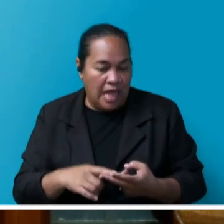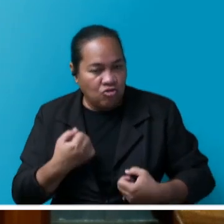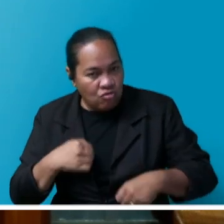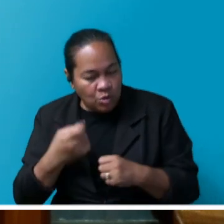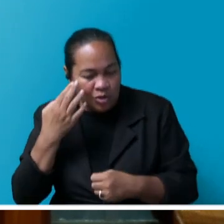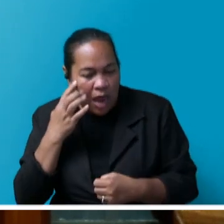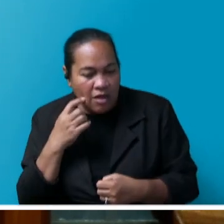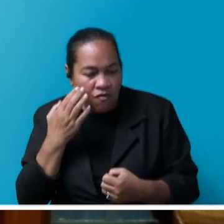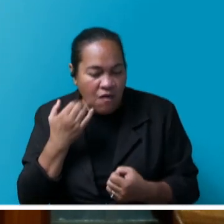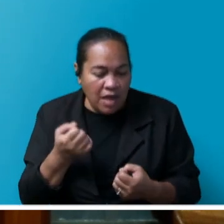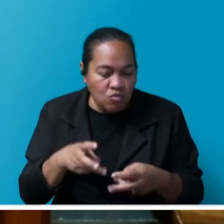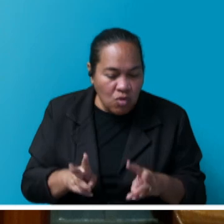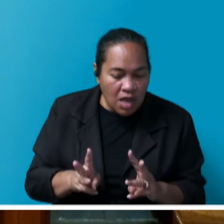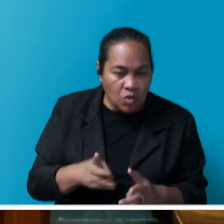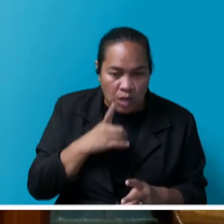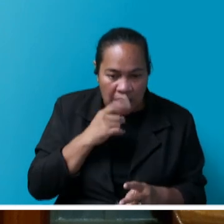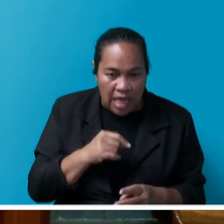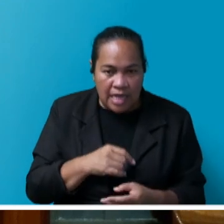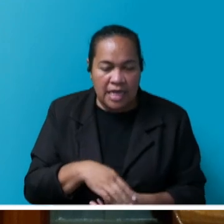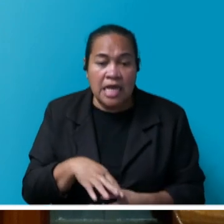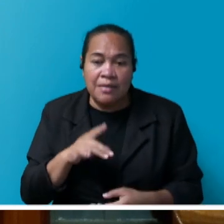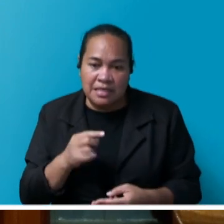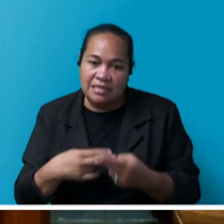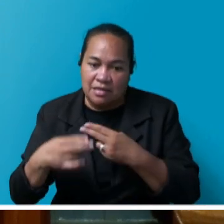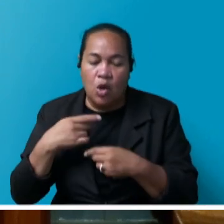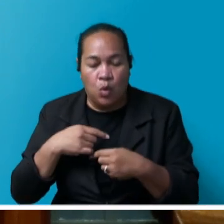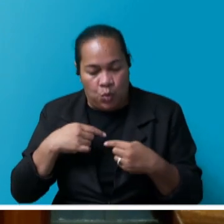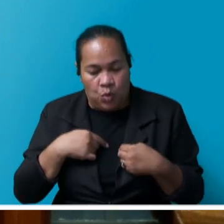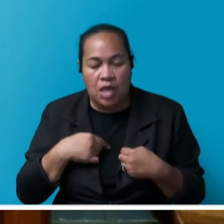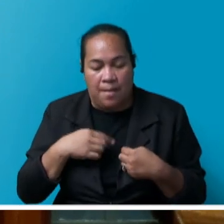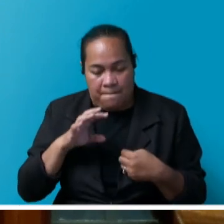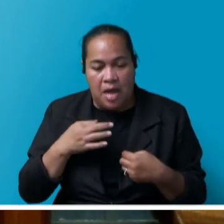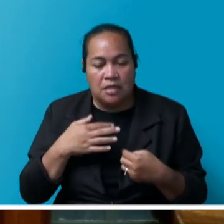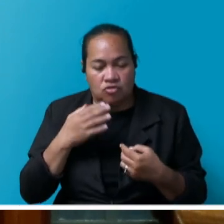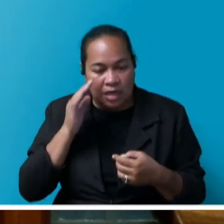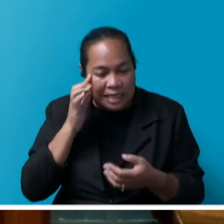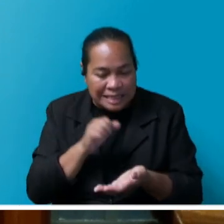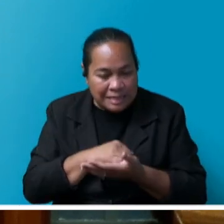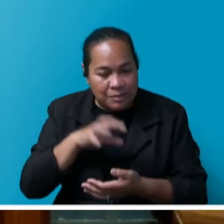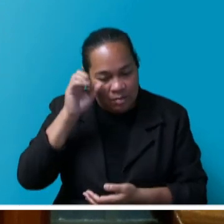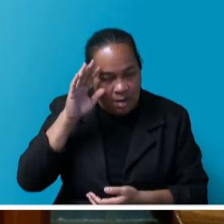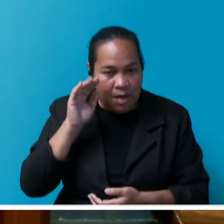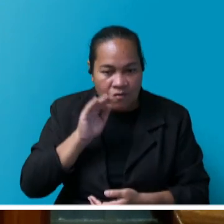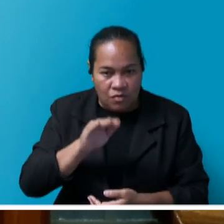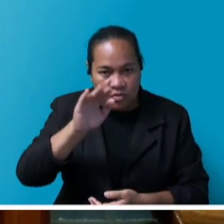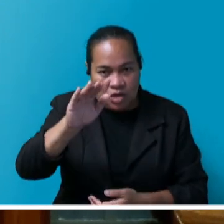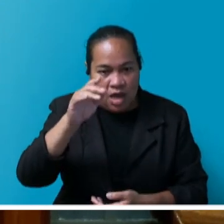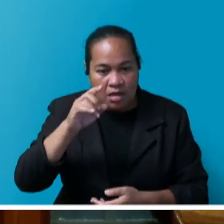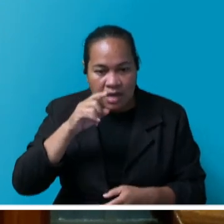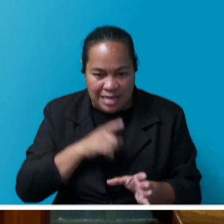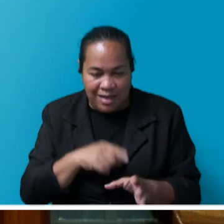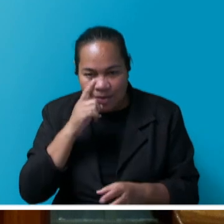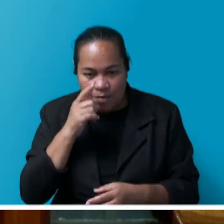environment is not just a responsibility, it is a legacy we owe to future generations. The President's call for sustainability is a call to